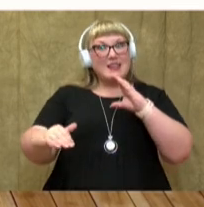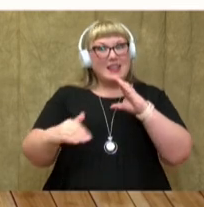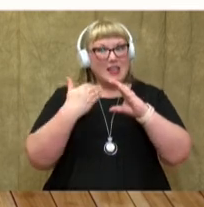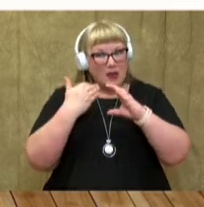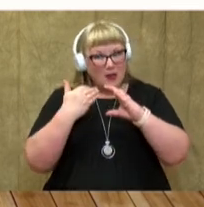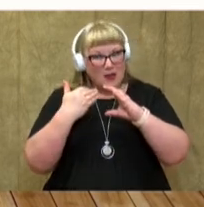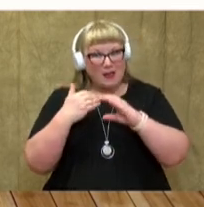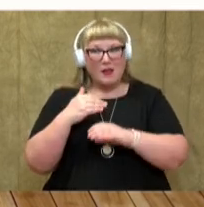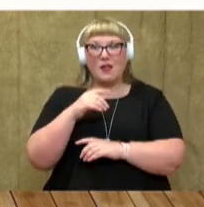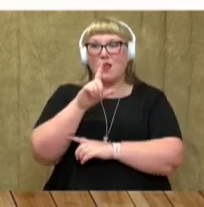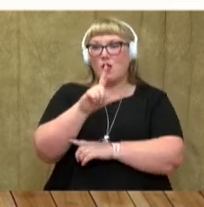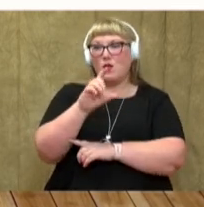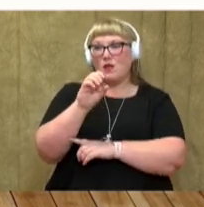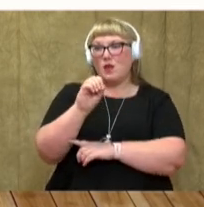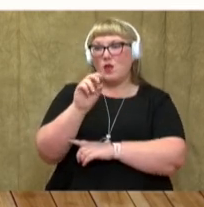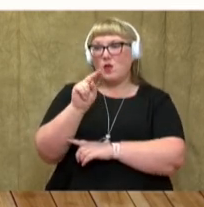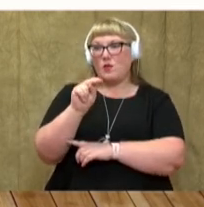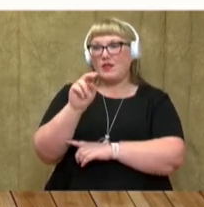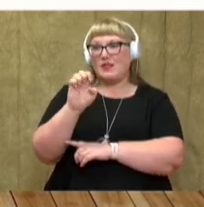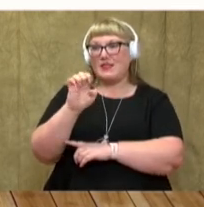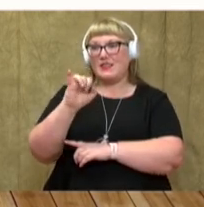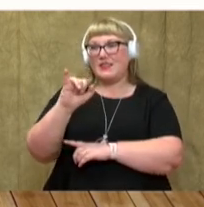emailing me at